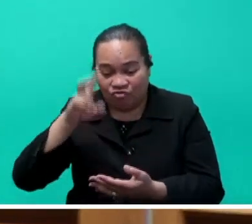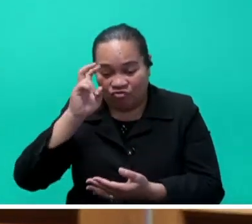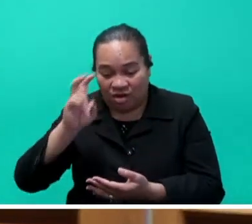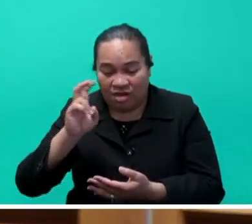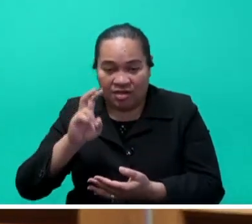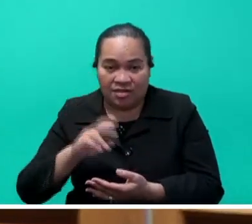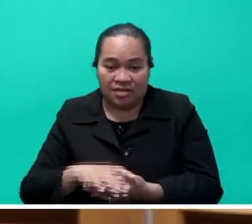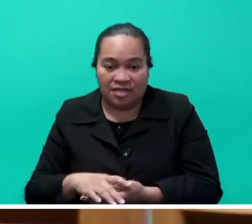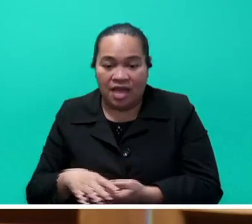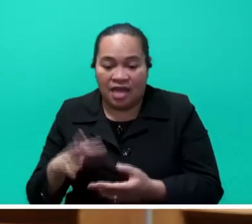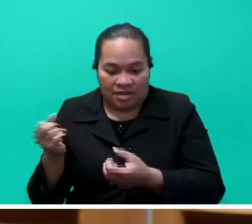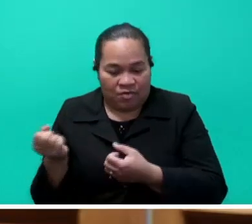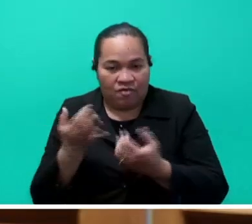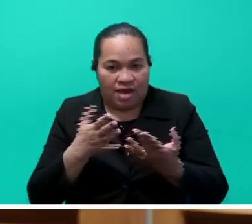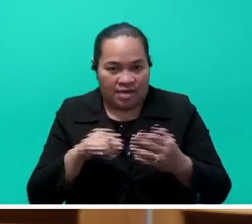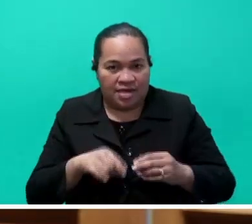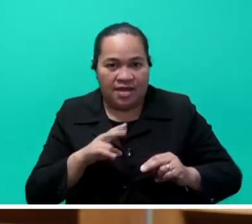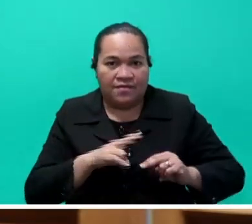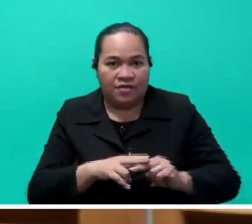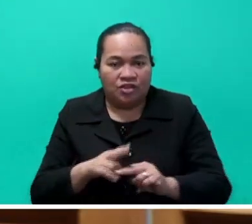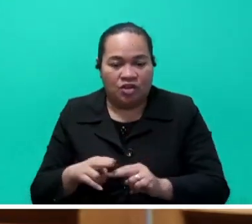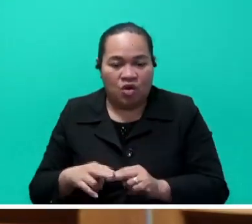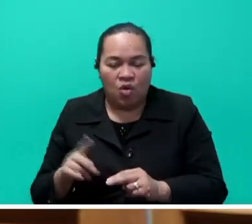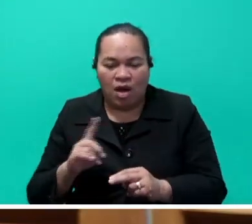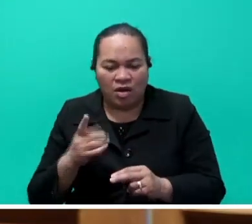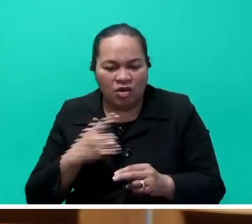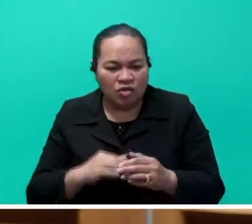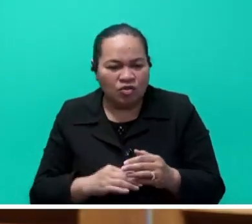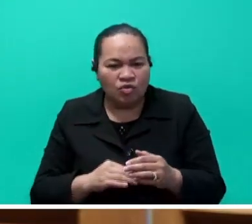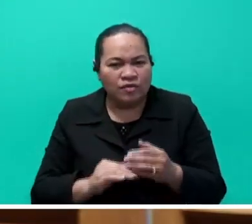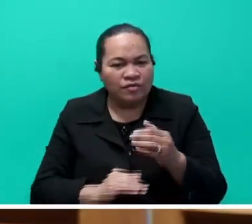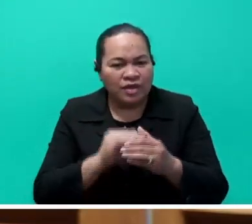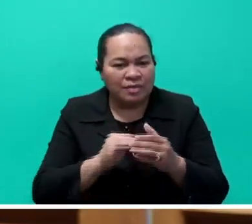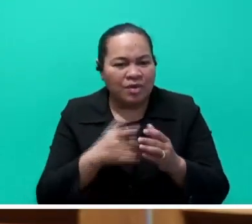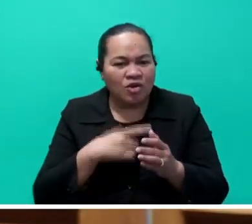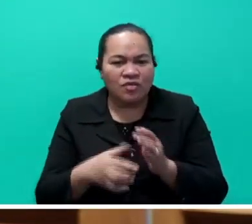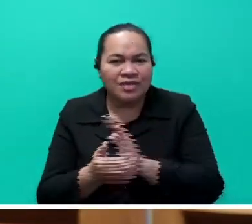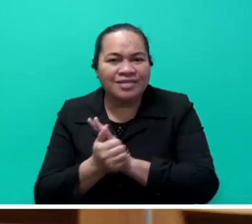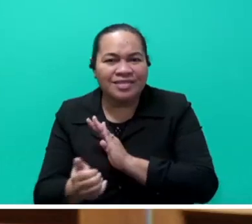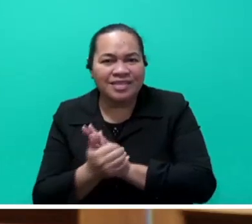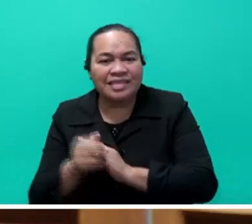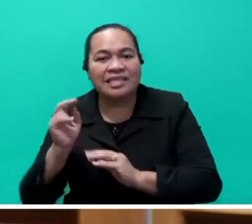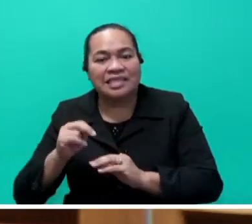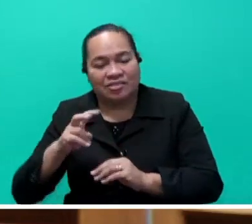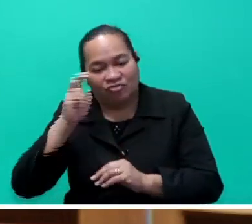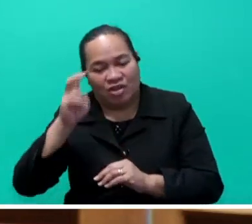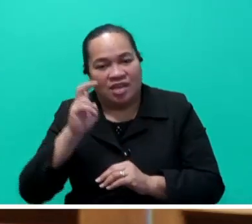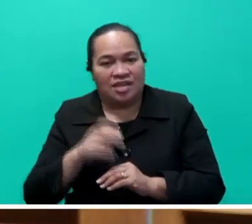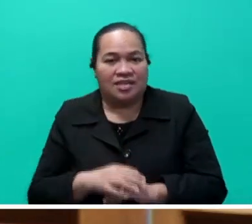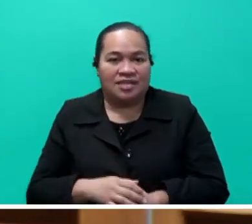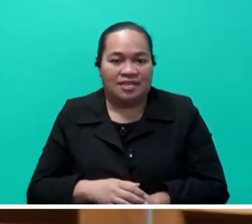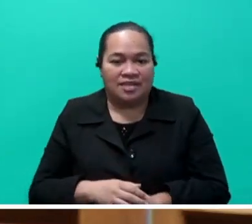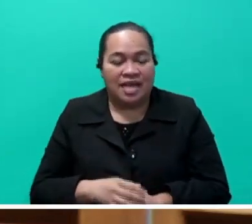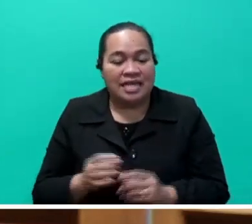is provided in Fiji to fill the skills gap in the Fijian